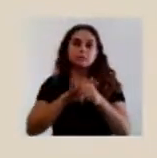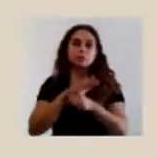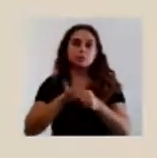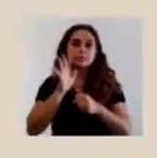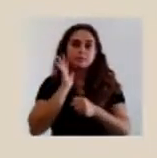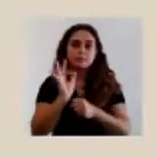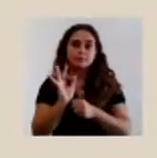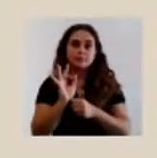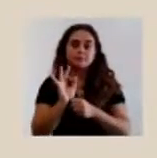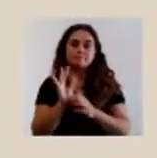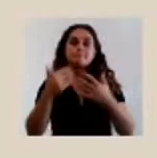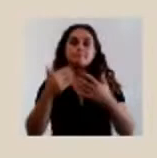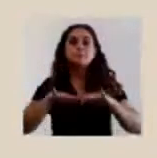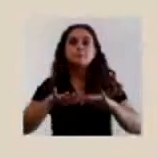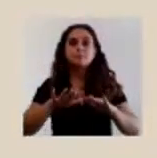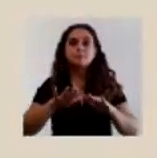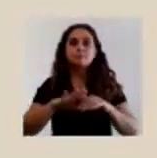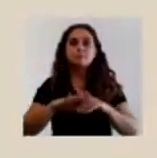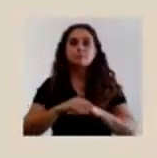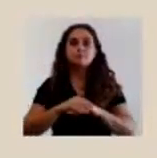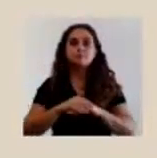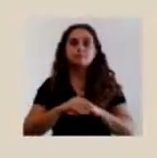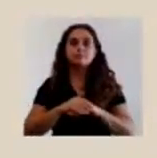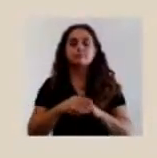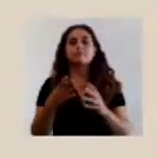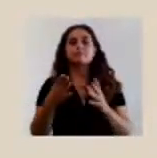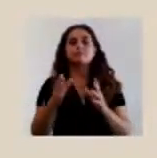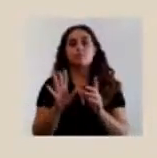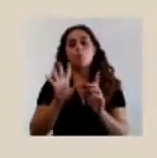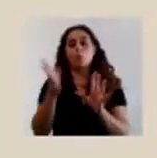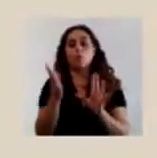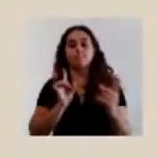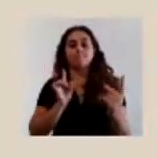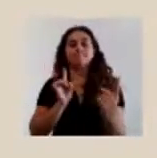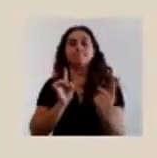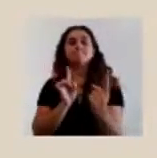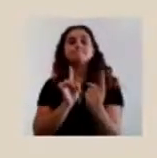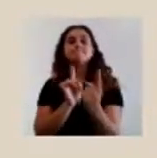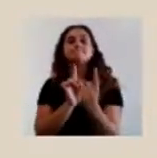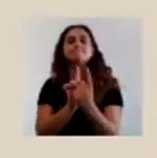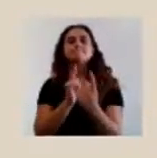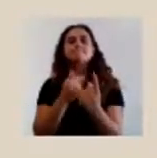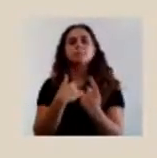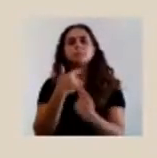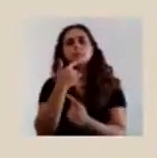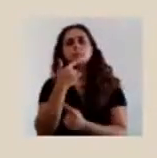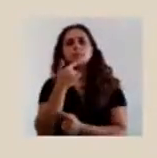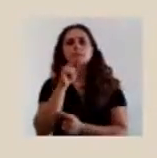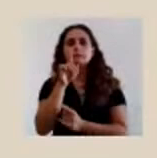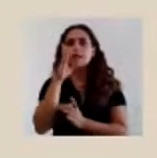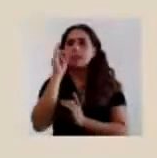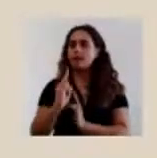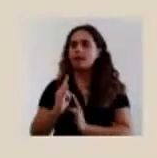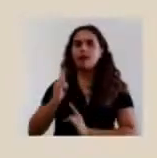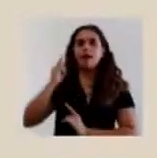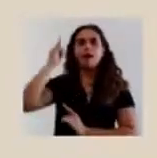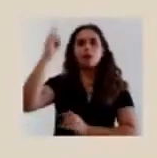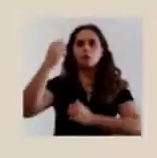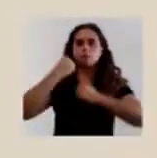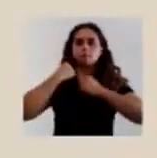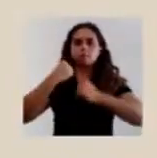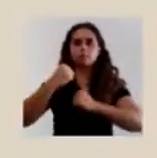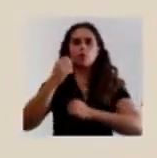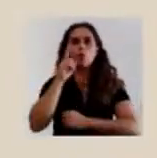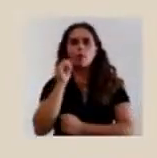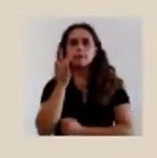circumstances. Anyway, as the individual and I came closer, I was able to see that he was a tall, heavily built